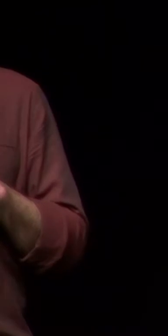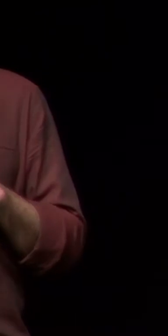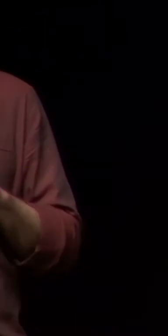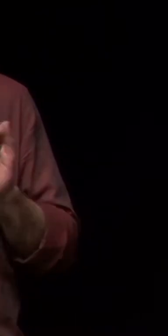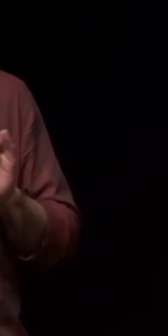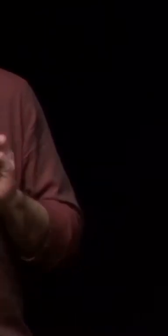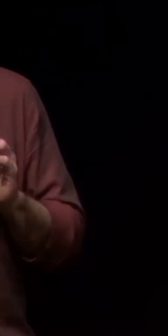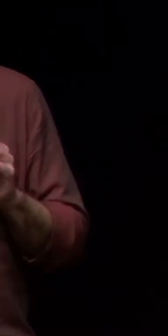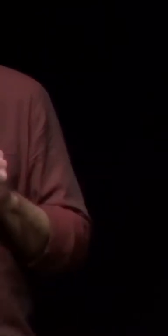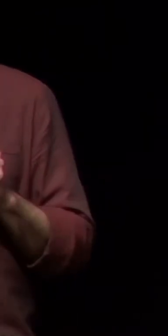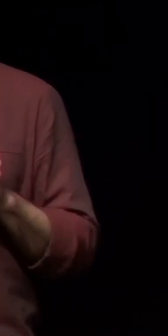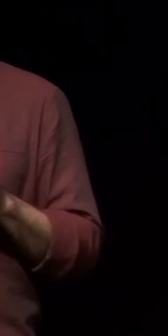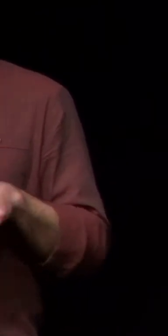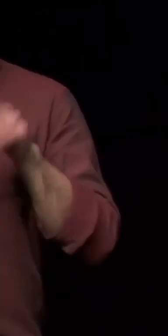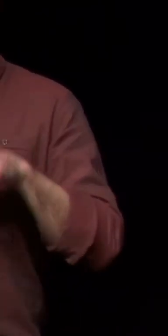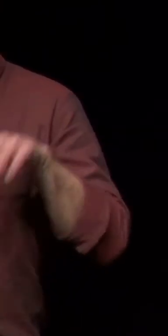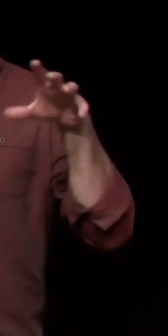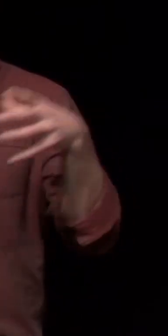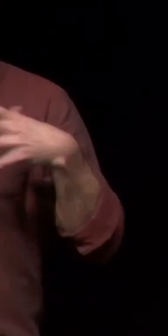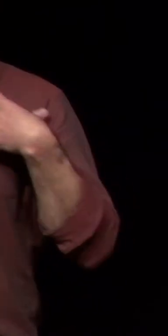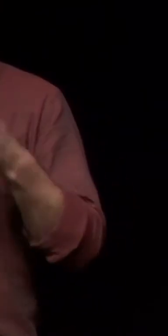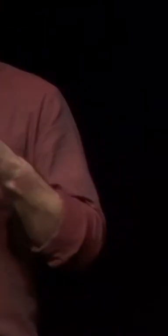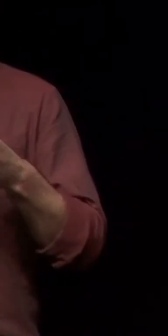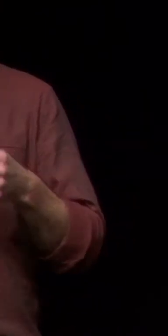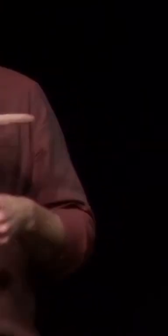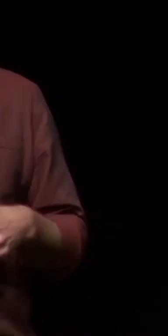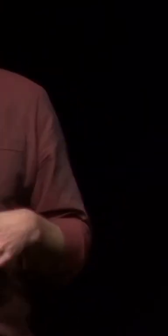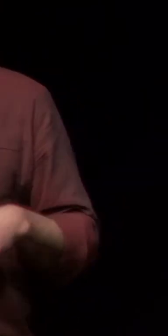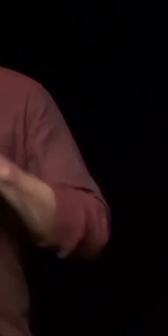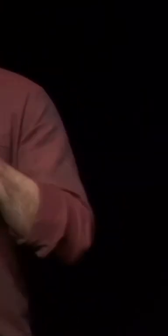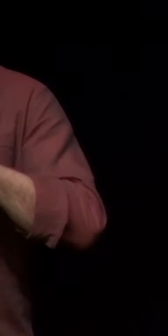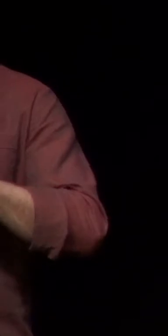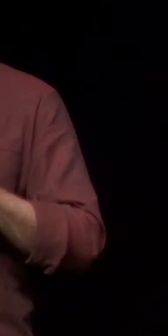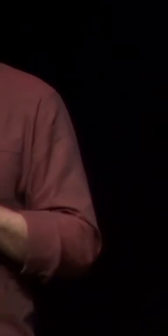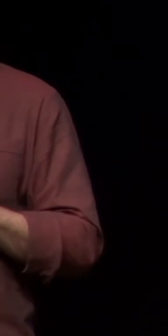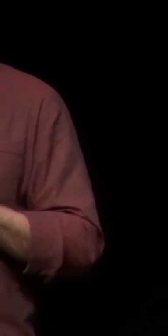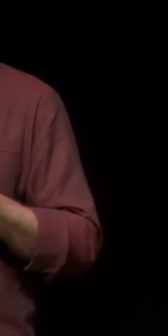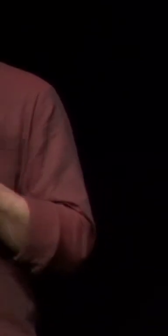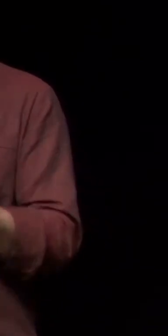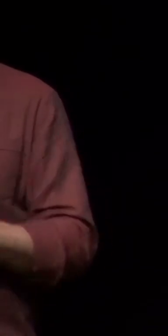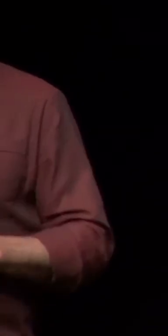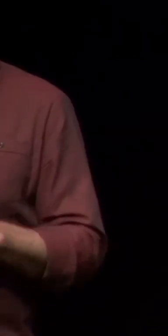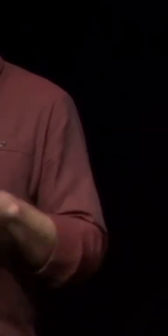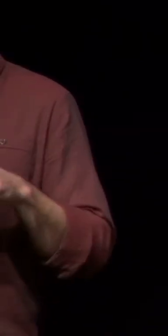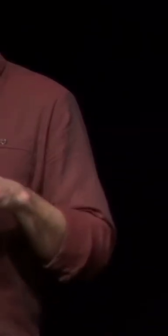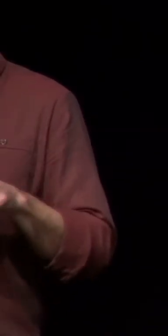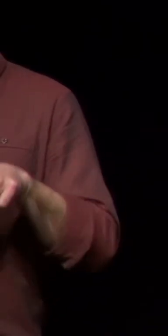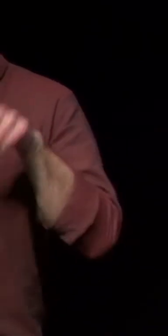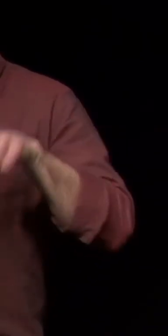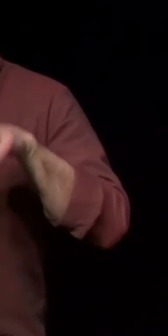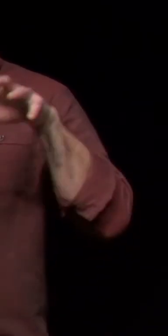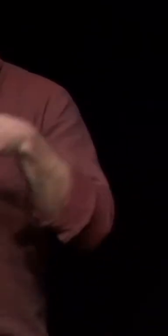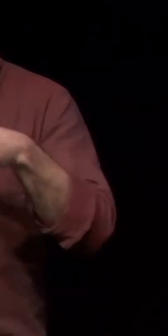framework. Again, in 12 minutes, couldn't unpack that, but that's another promising framework or